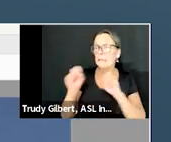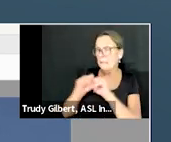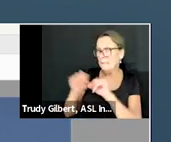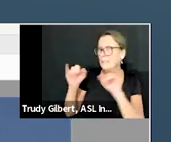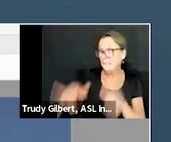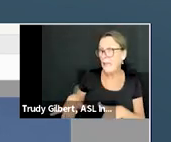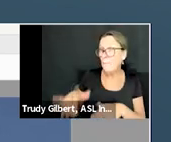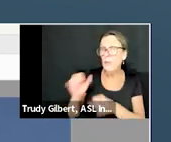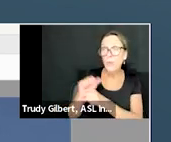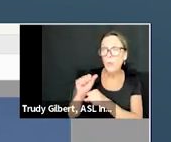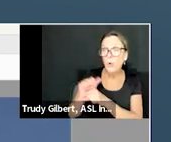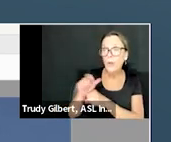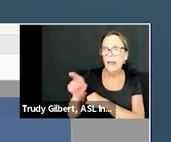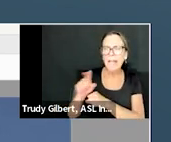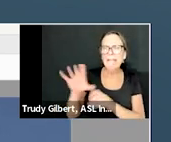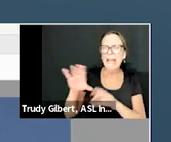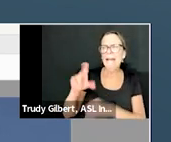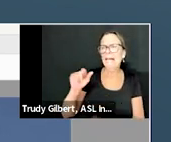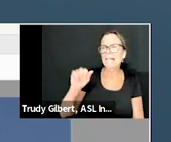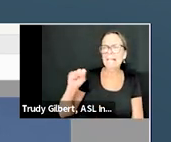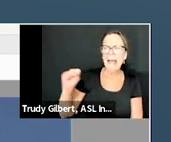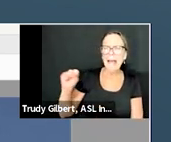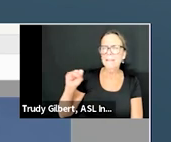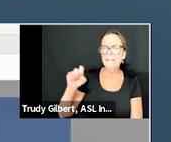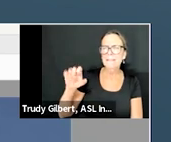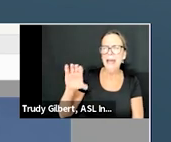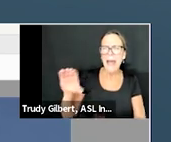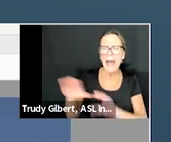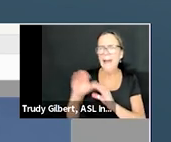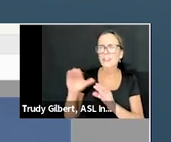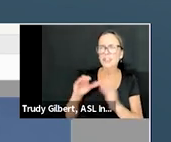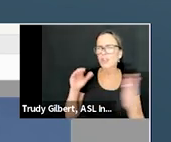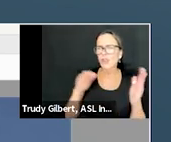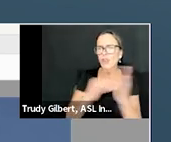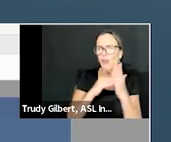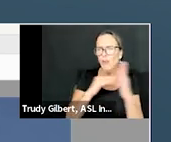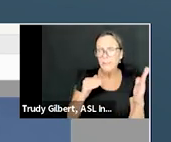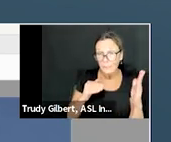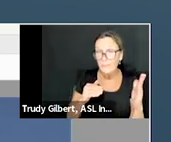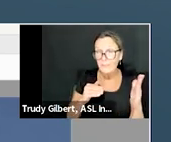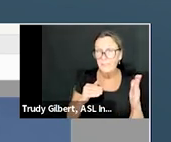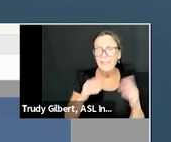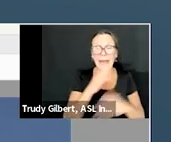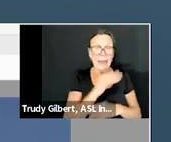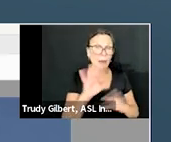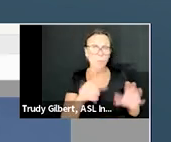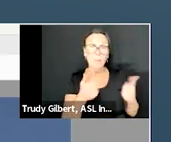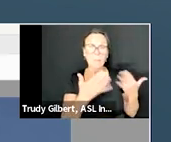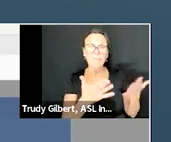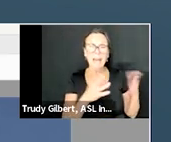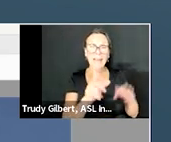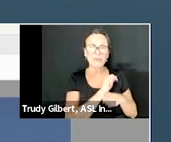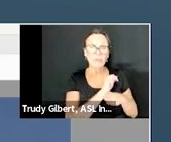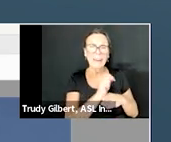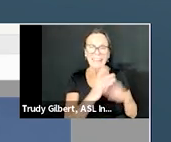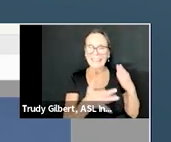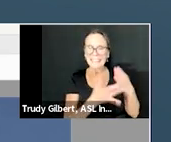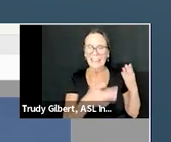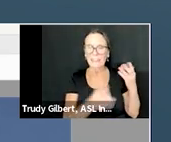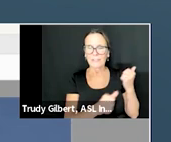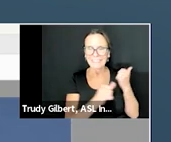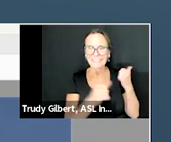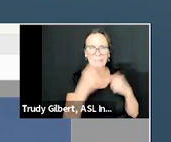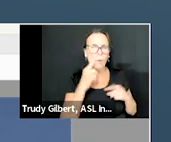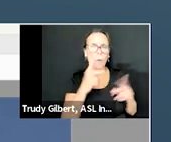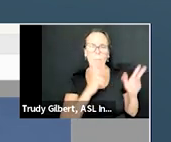as class action lawsuits, and we provide training and technical assistance for people with